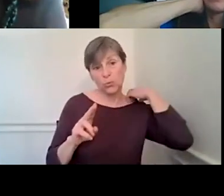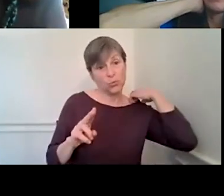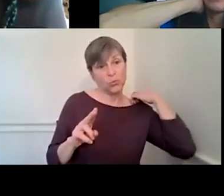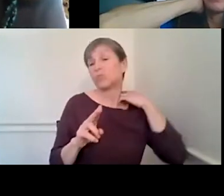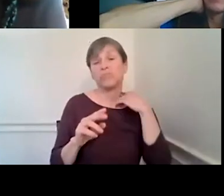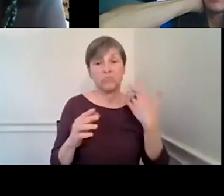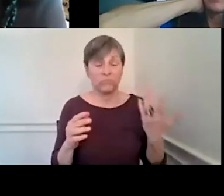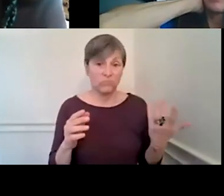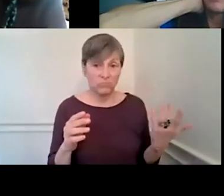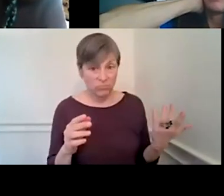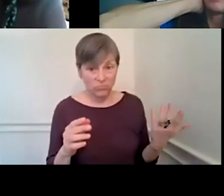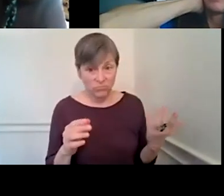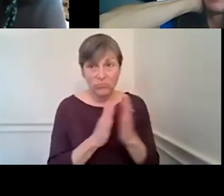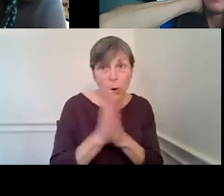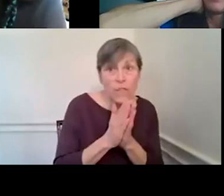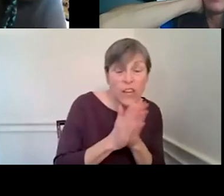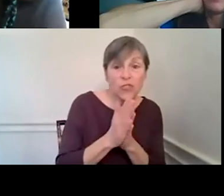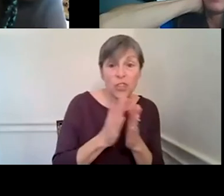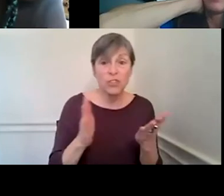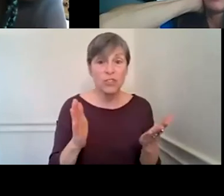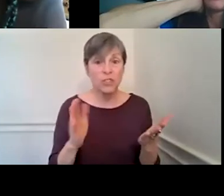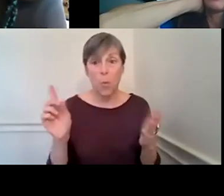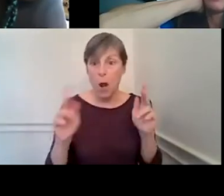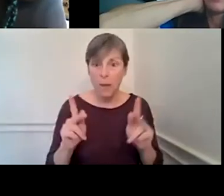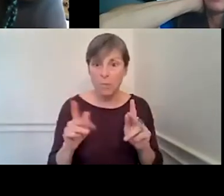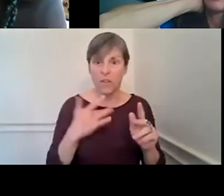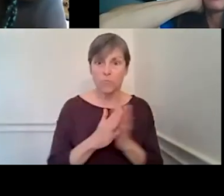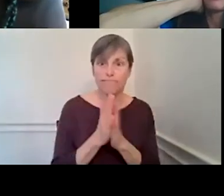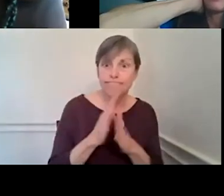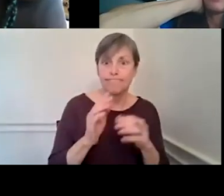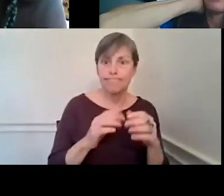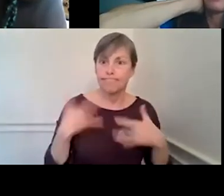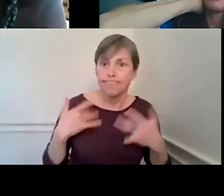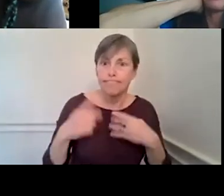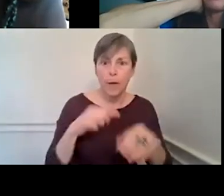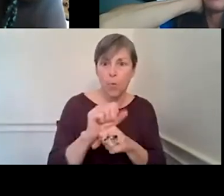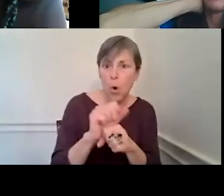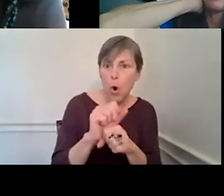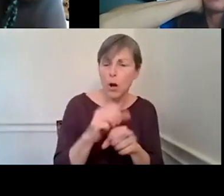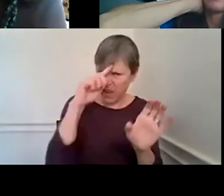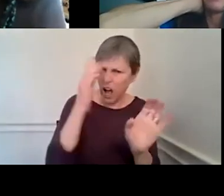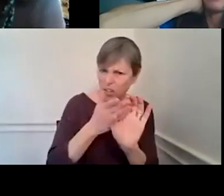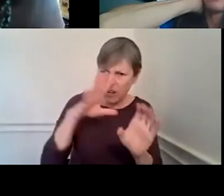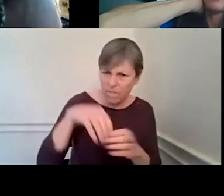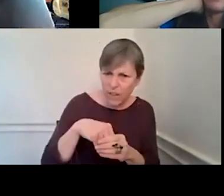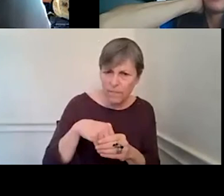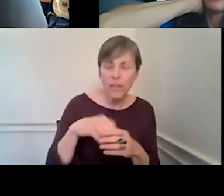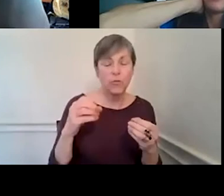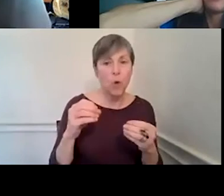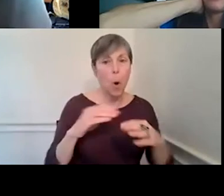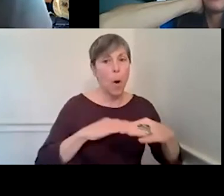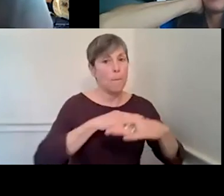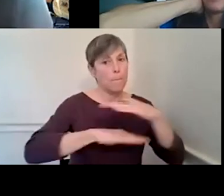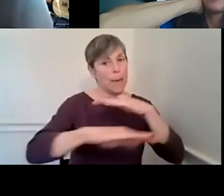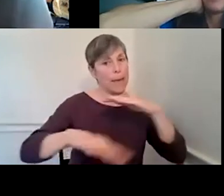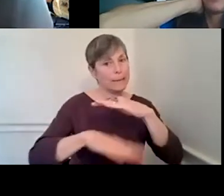the motivations are, where the incentives are, even on fraud and so forth. So I have to say that it doesn't substitute for the basics.